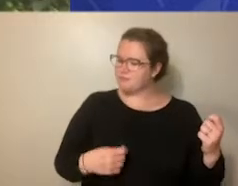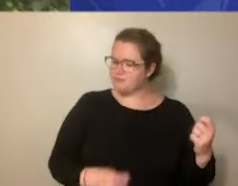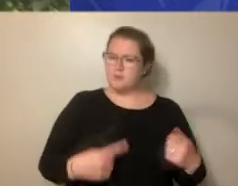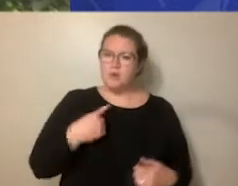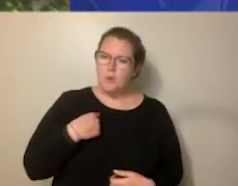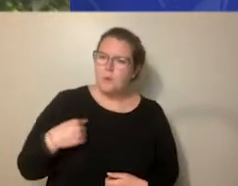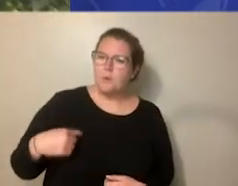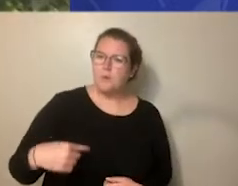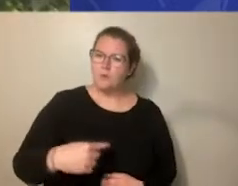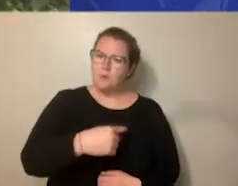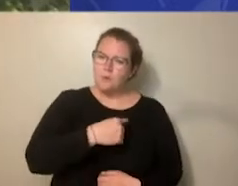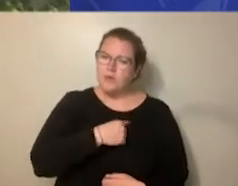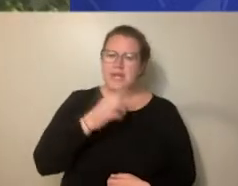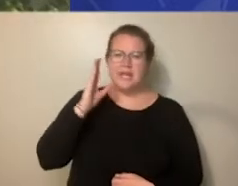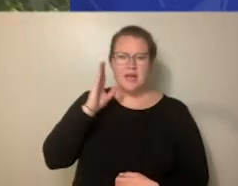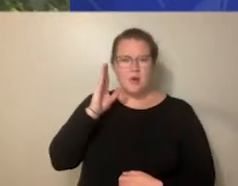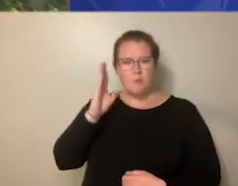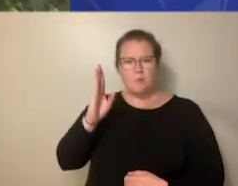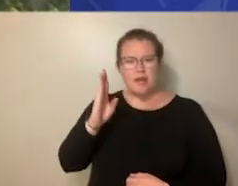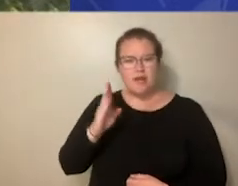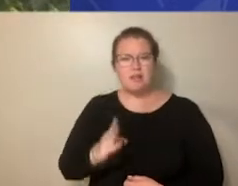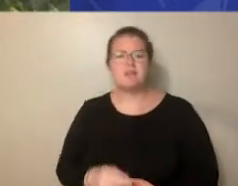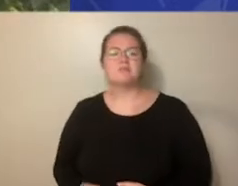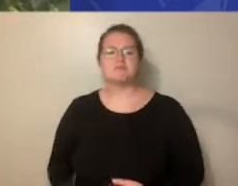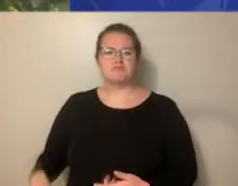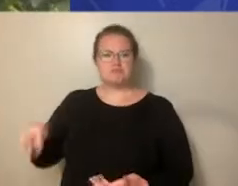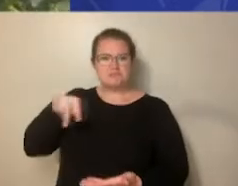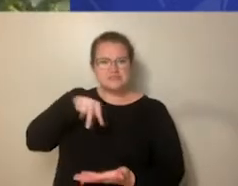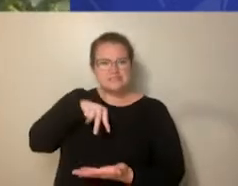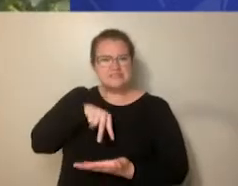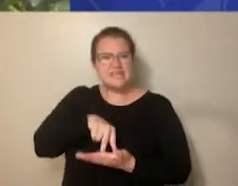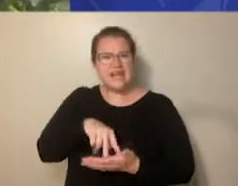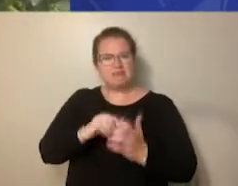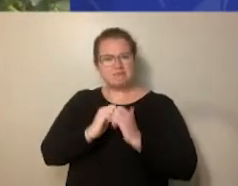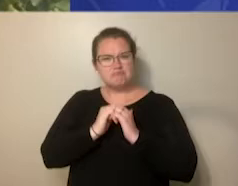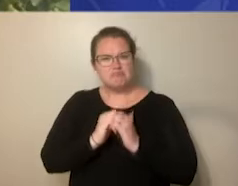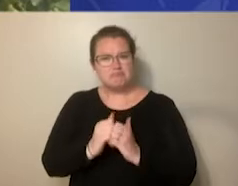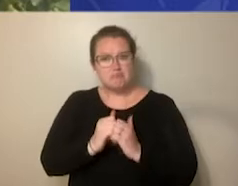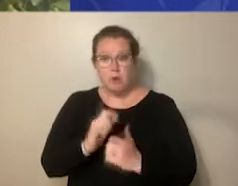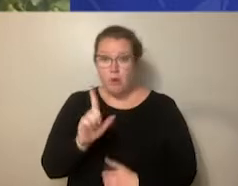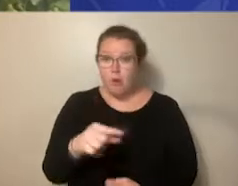We will stand, you're not alone.